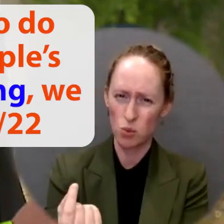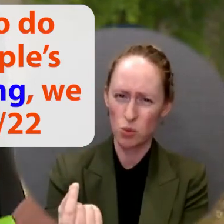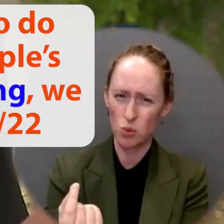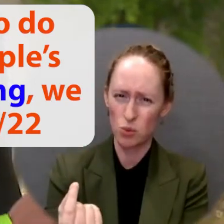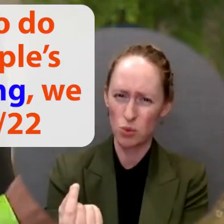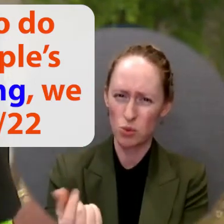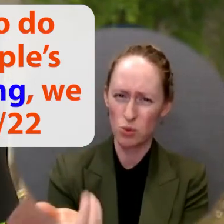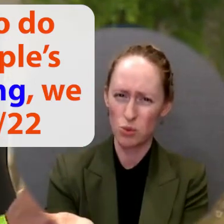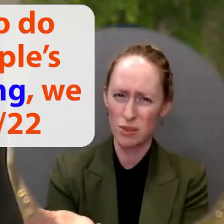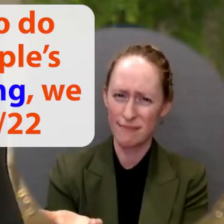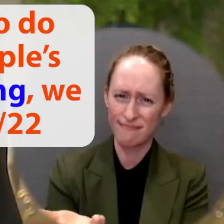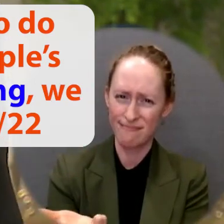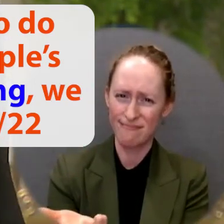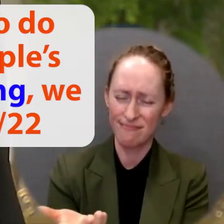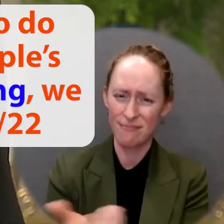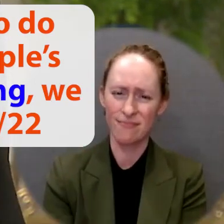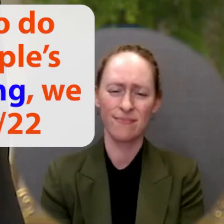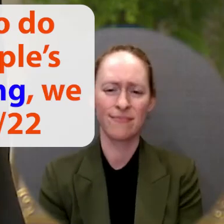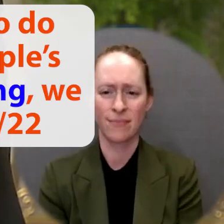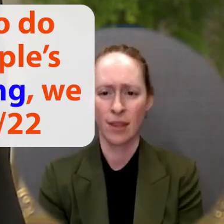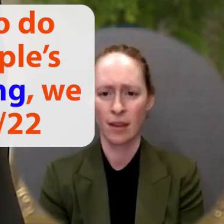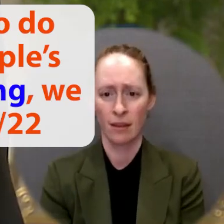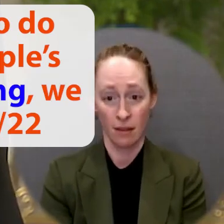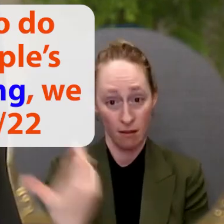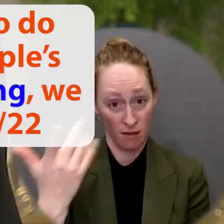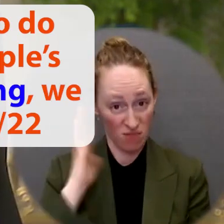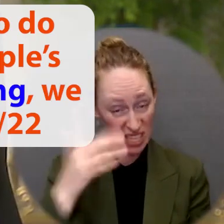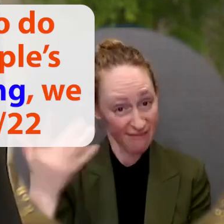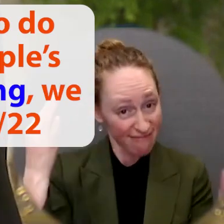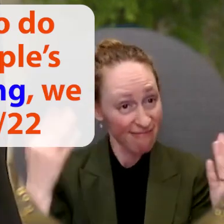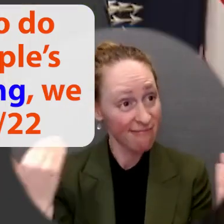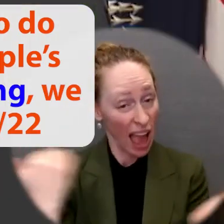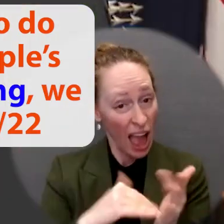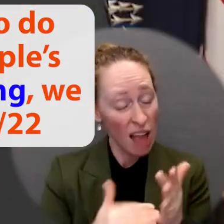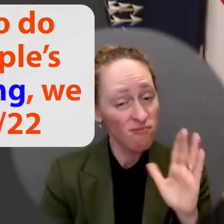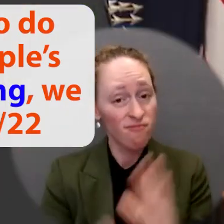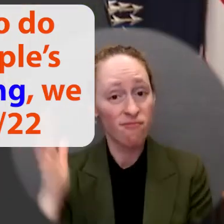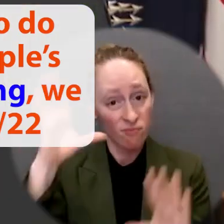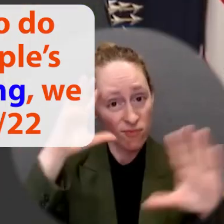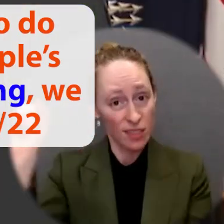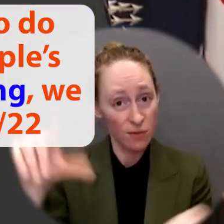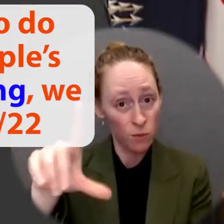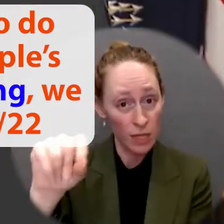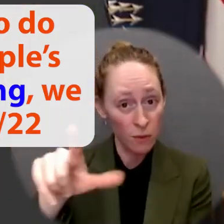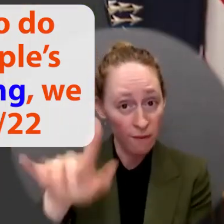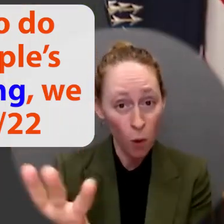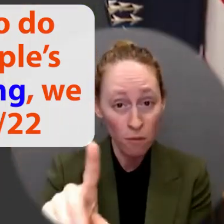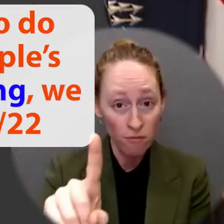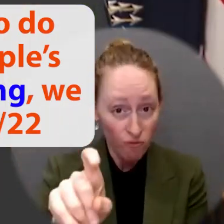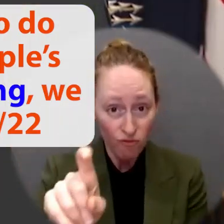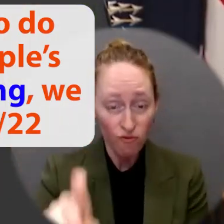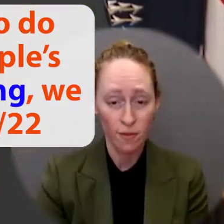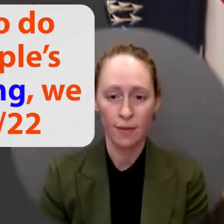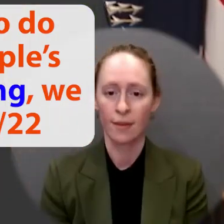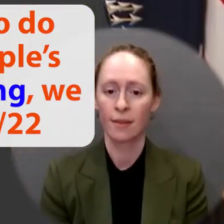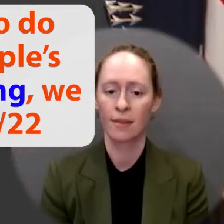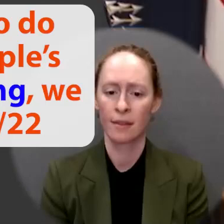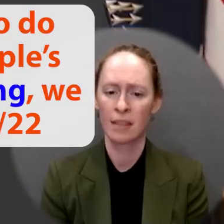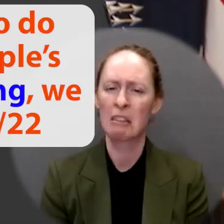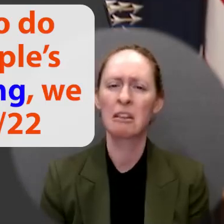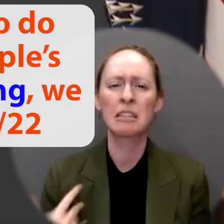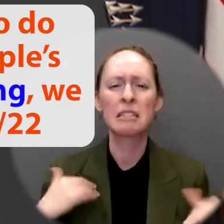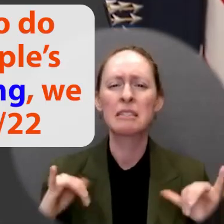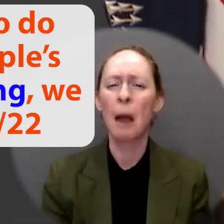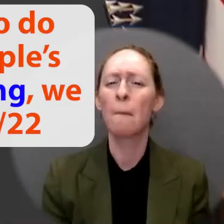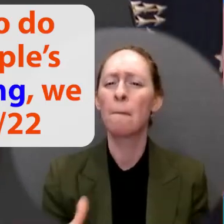country, particularly as you contemplate a run for president in 2024? Nothing, because they're just finding out what we're doing. The more they know